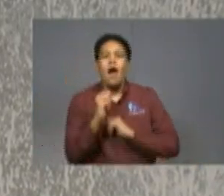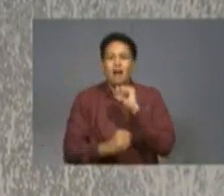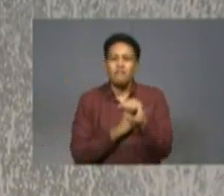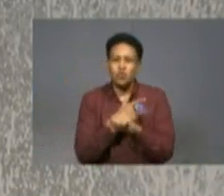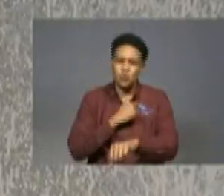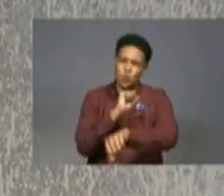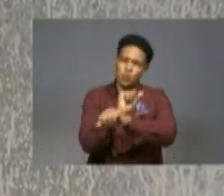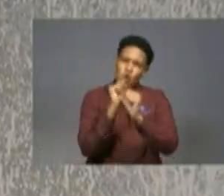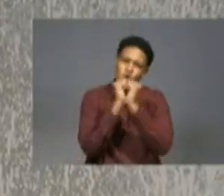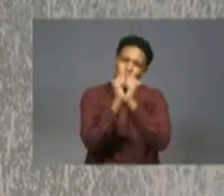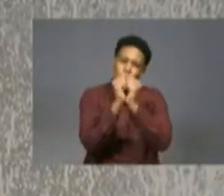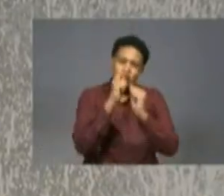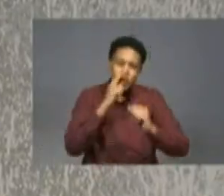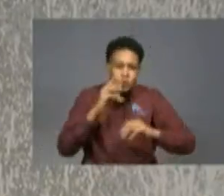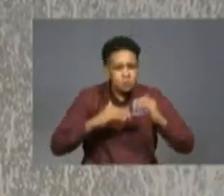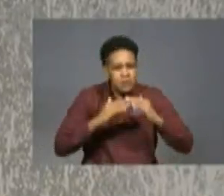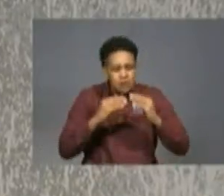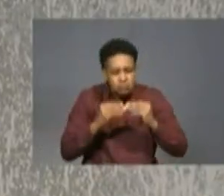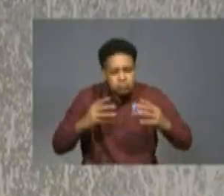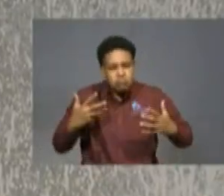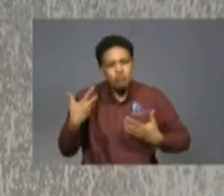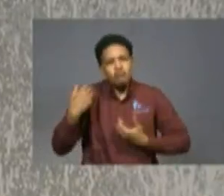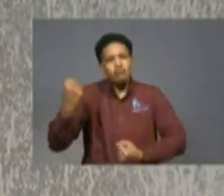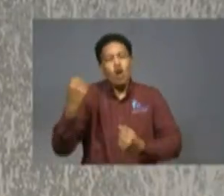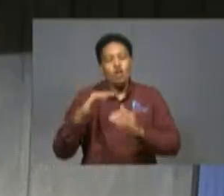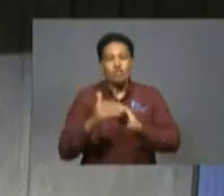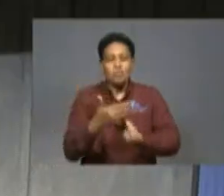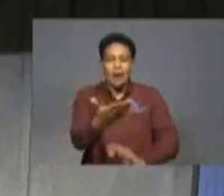work together to build a stronger Jamaica.